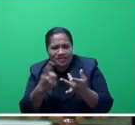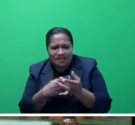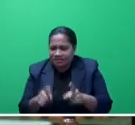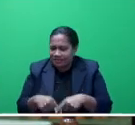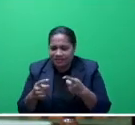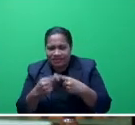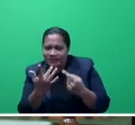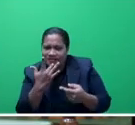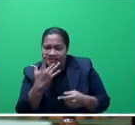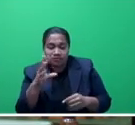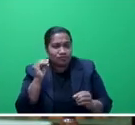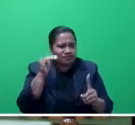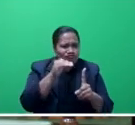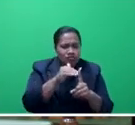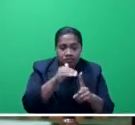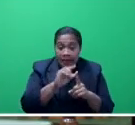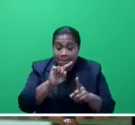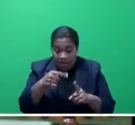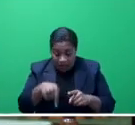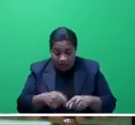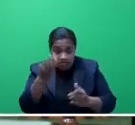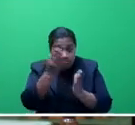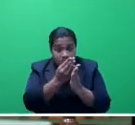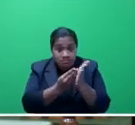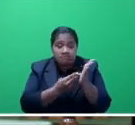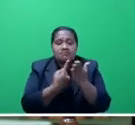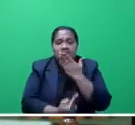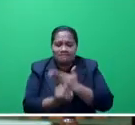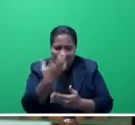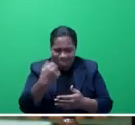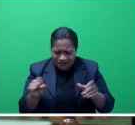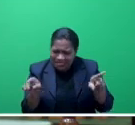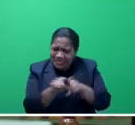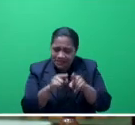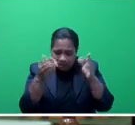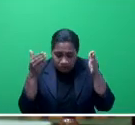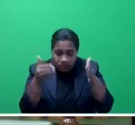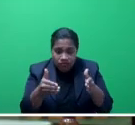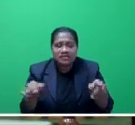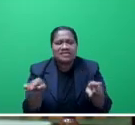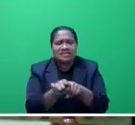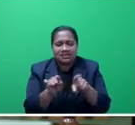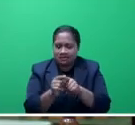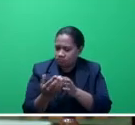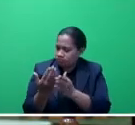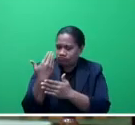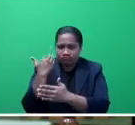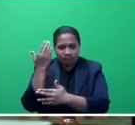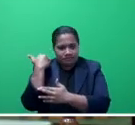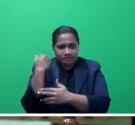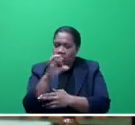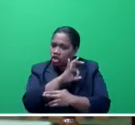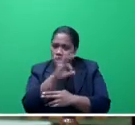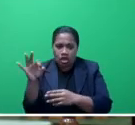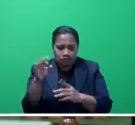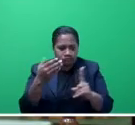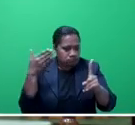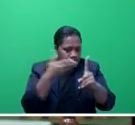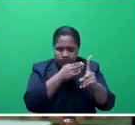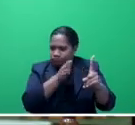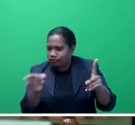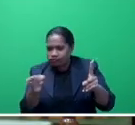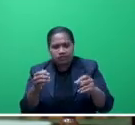this budget will have the same focus as we have consistently had for more than a decade. It does not lose sight of our